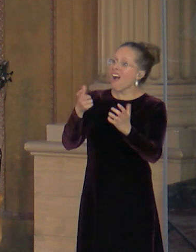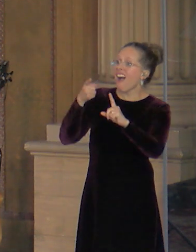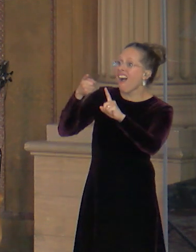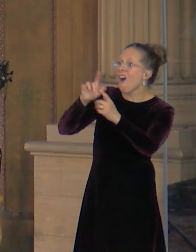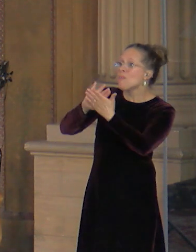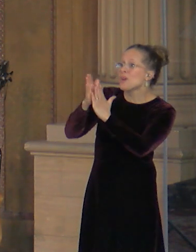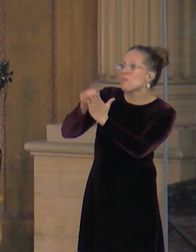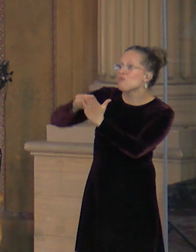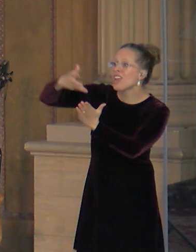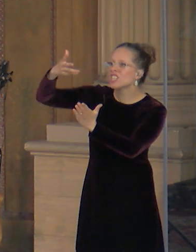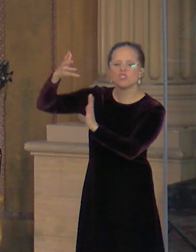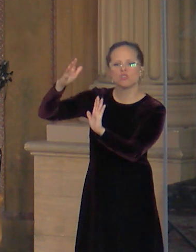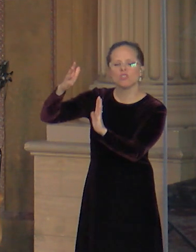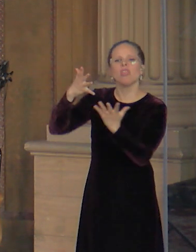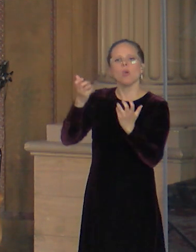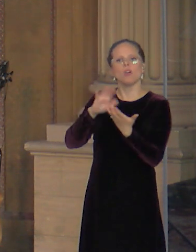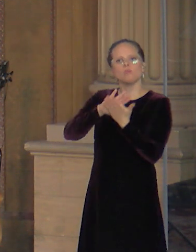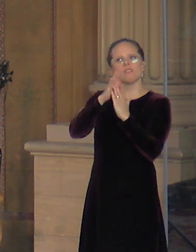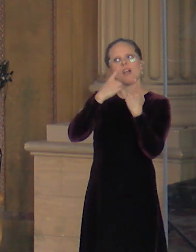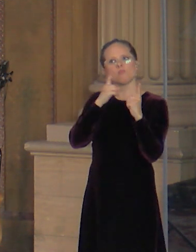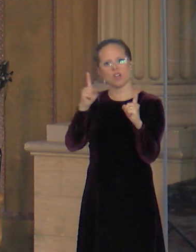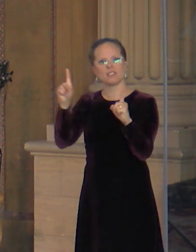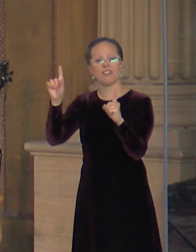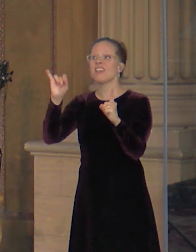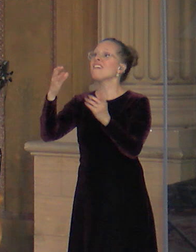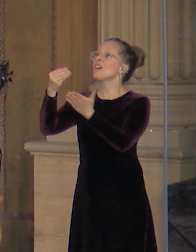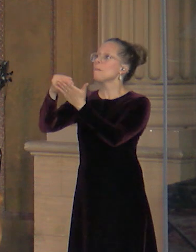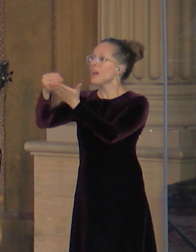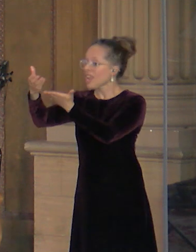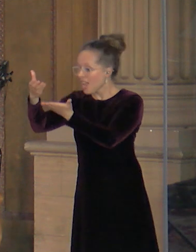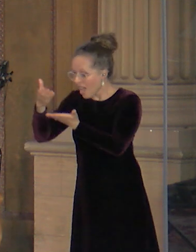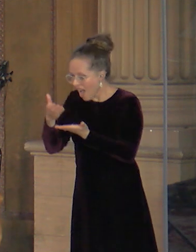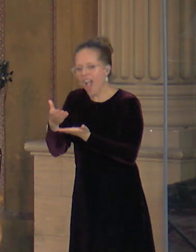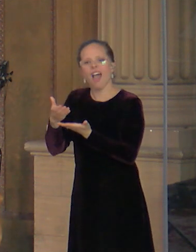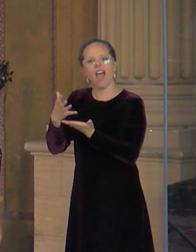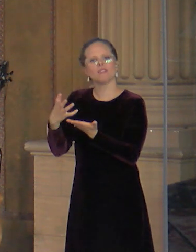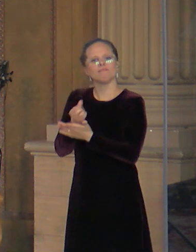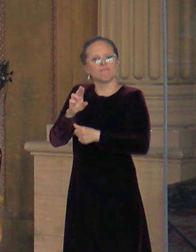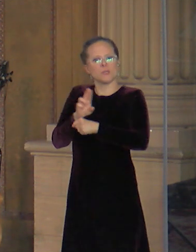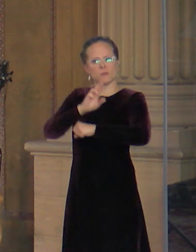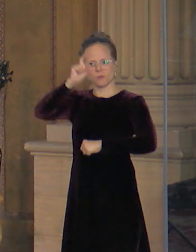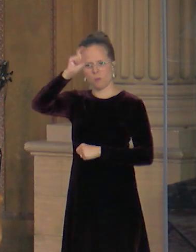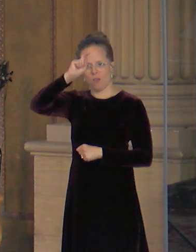and then when money comes their way they use it wisely and for good